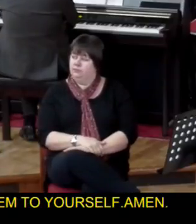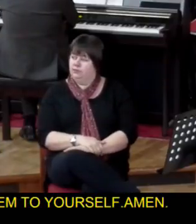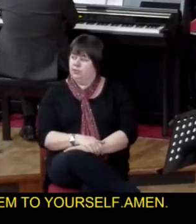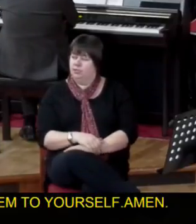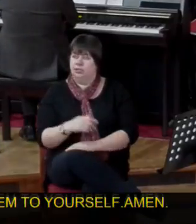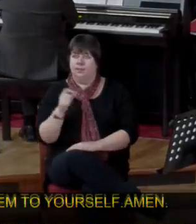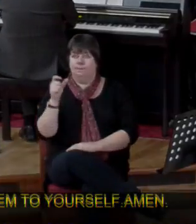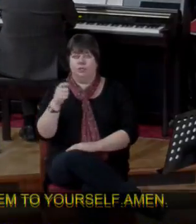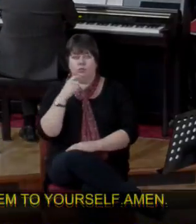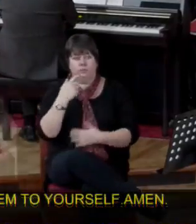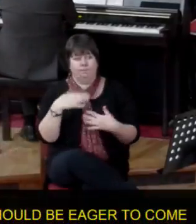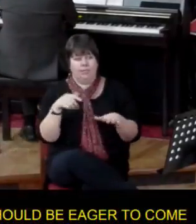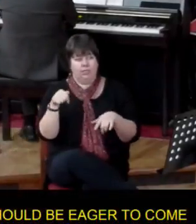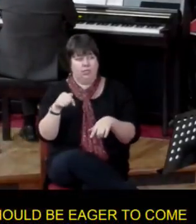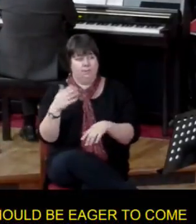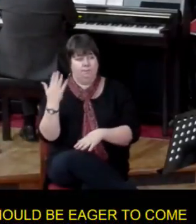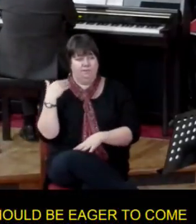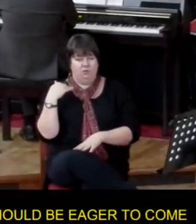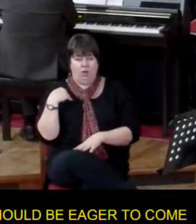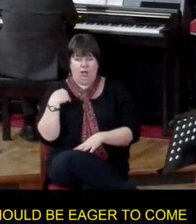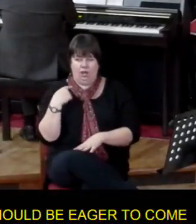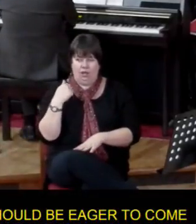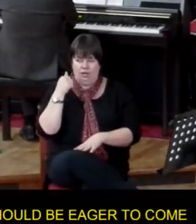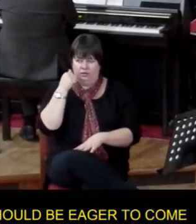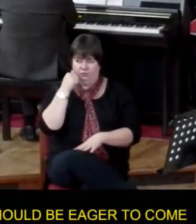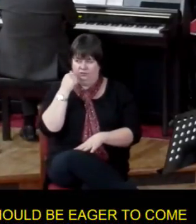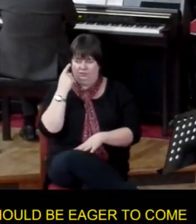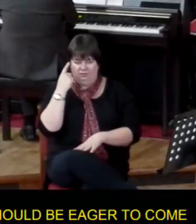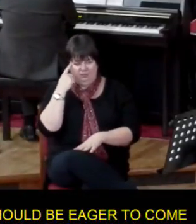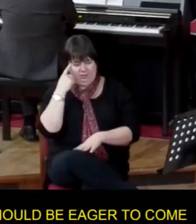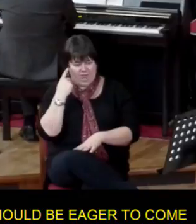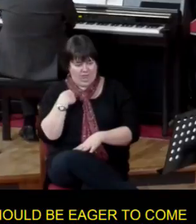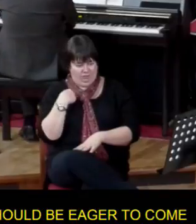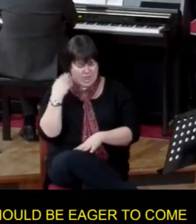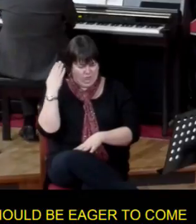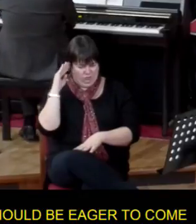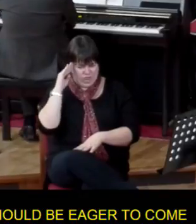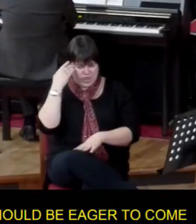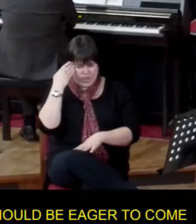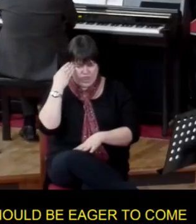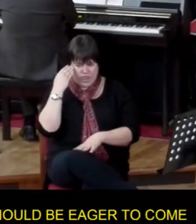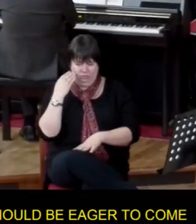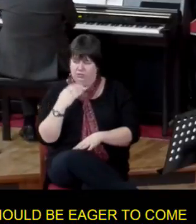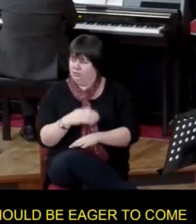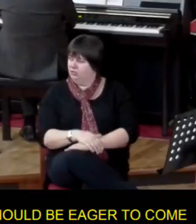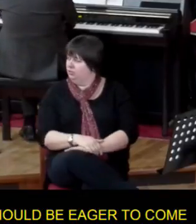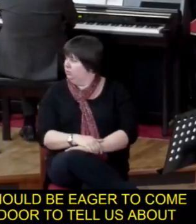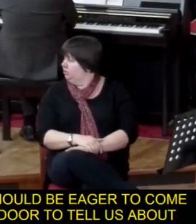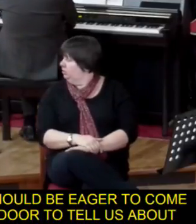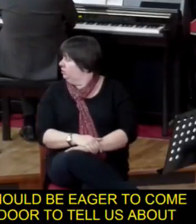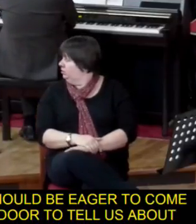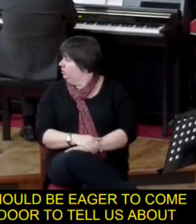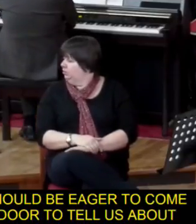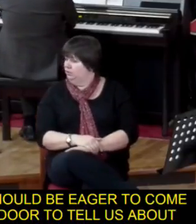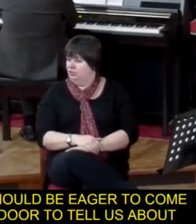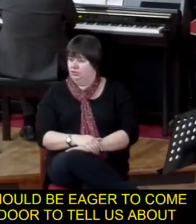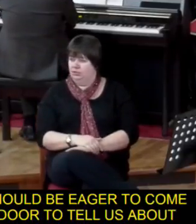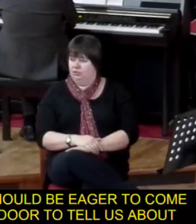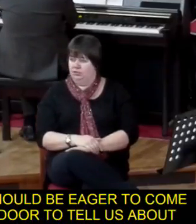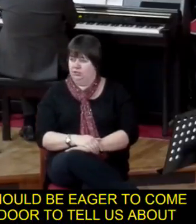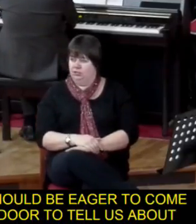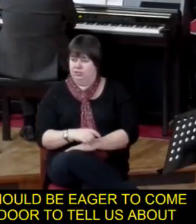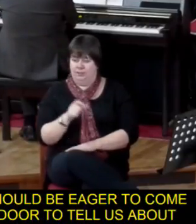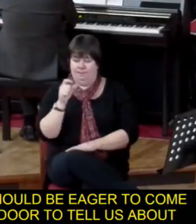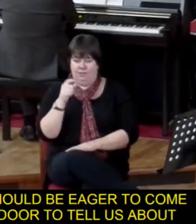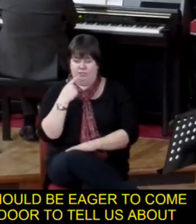were here, I think that you thought that I was going off my rocker, because I was going in and out here. Somebody said to